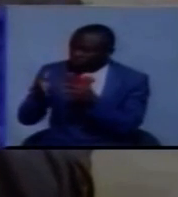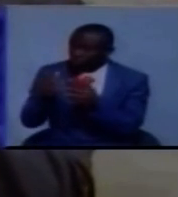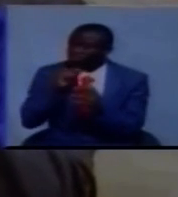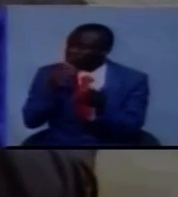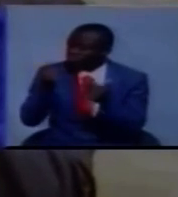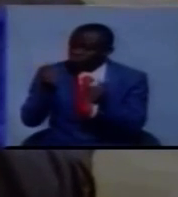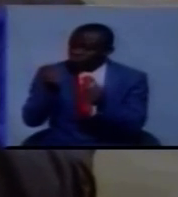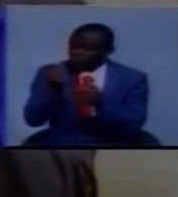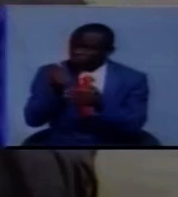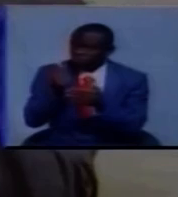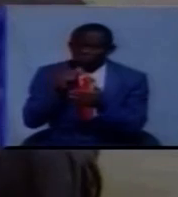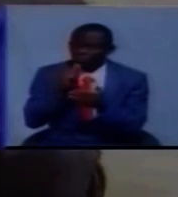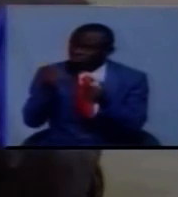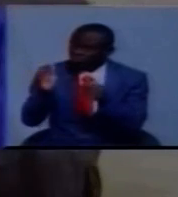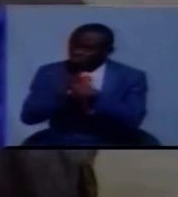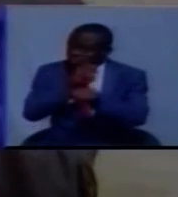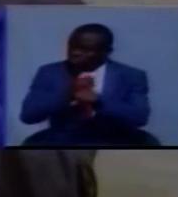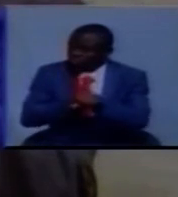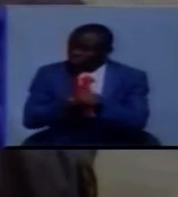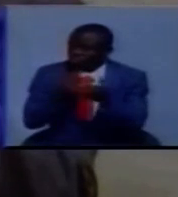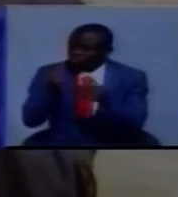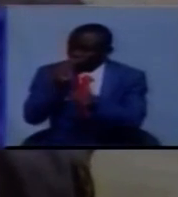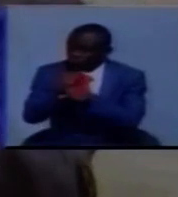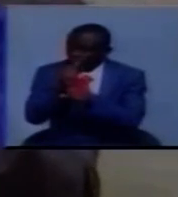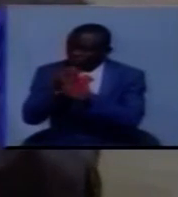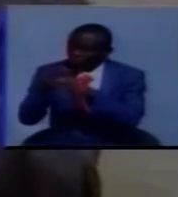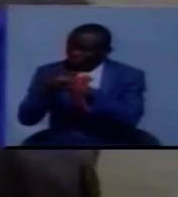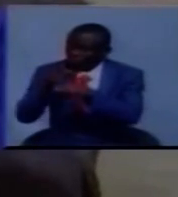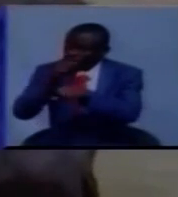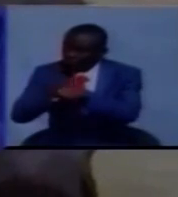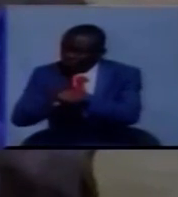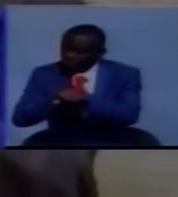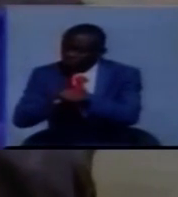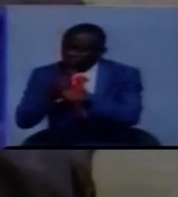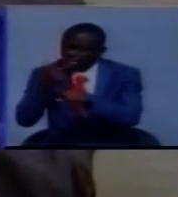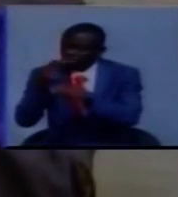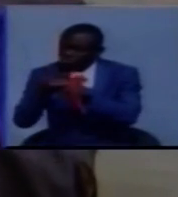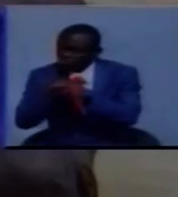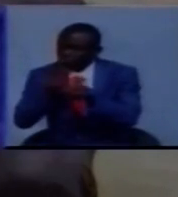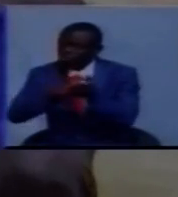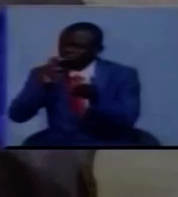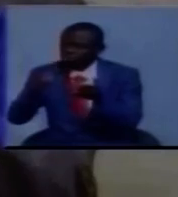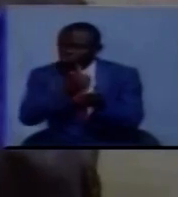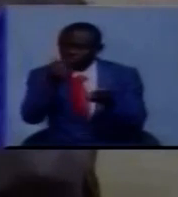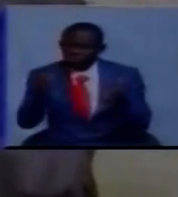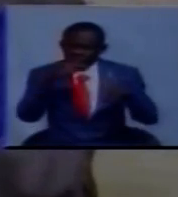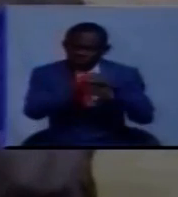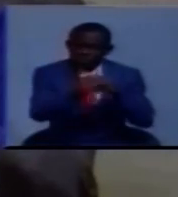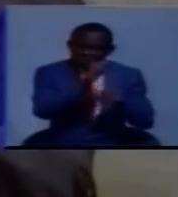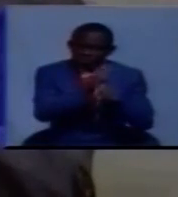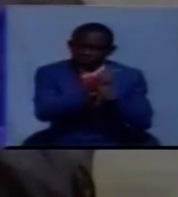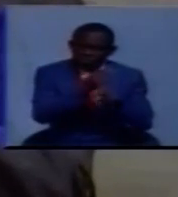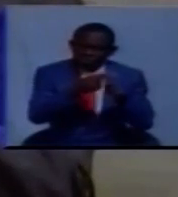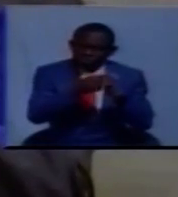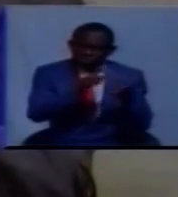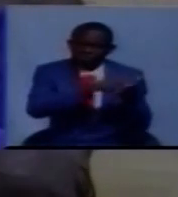to work here for 3 months, and then somebody else comes in for 3 months, and there is no order whatsoever. There is no job security. Productivity is very